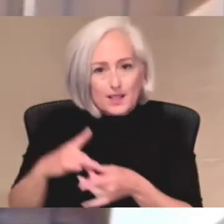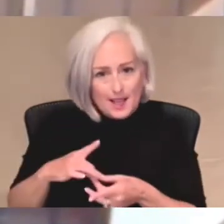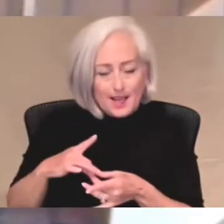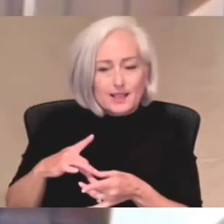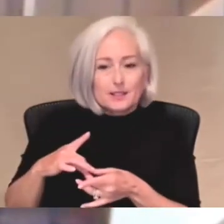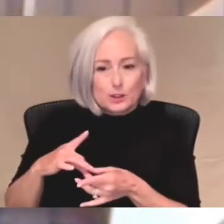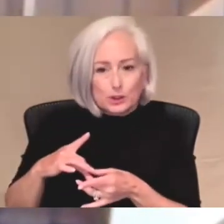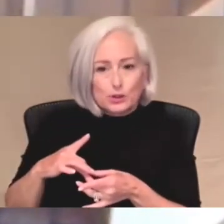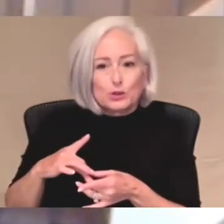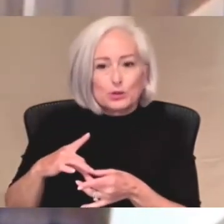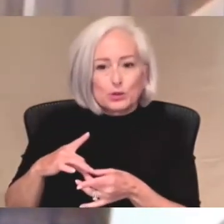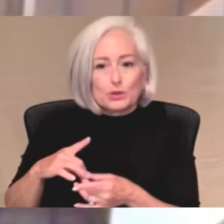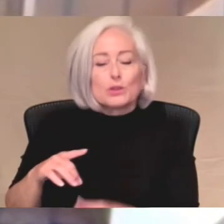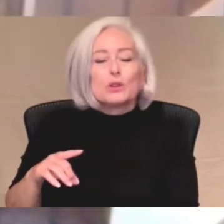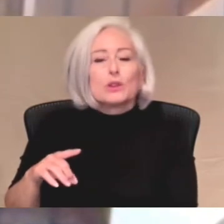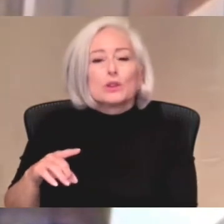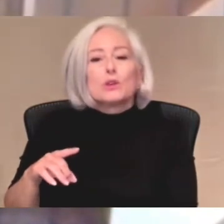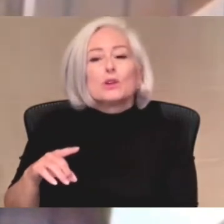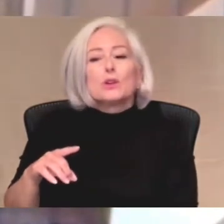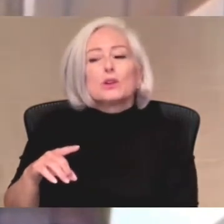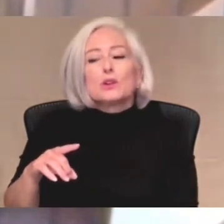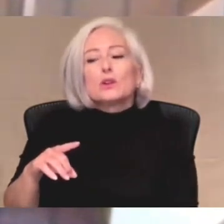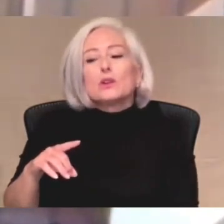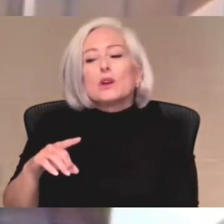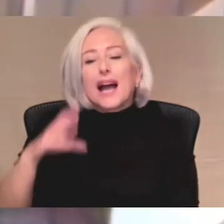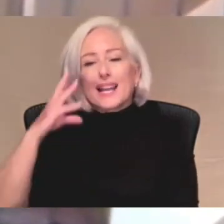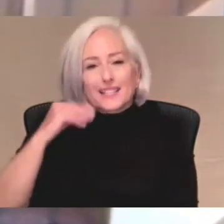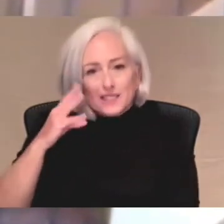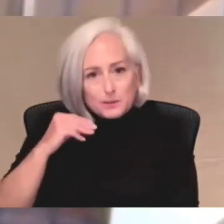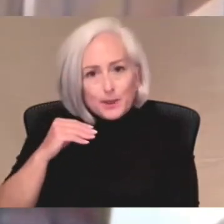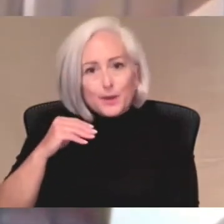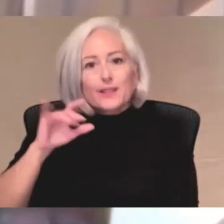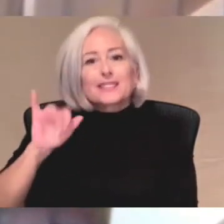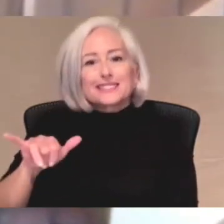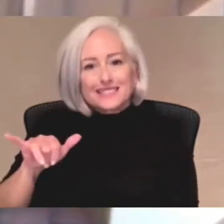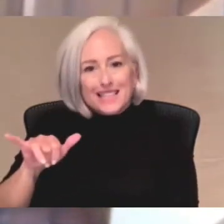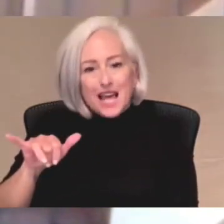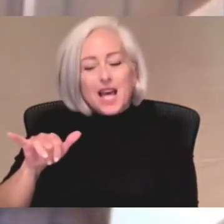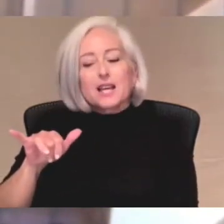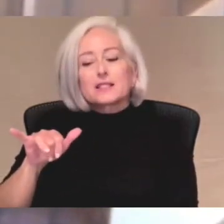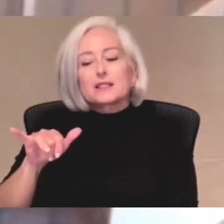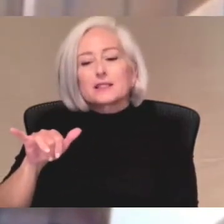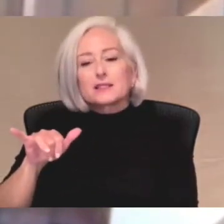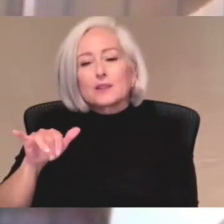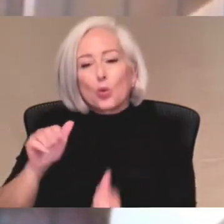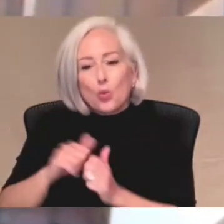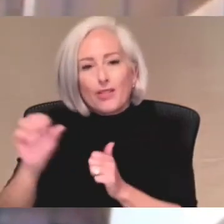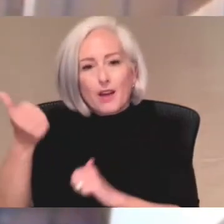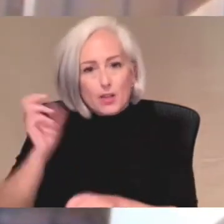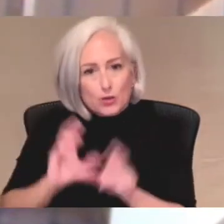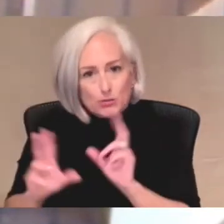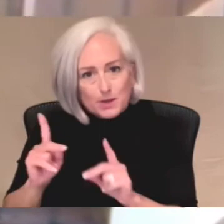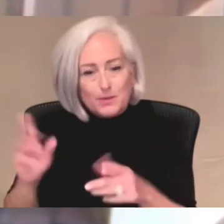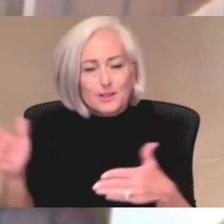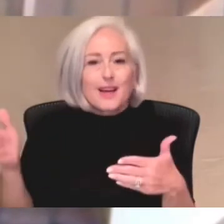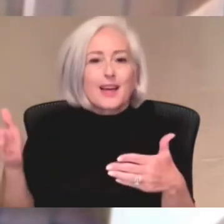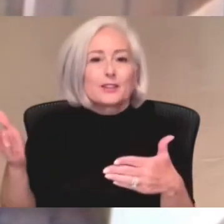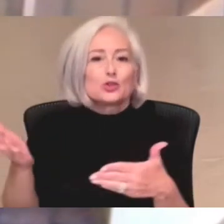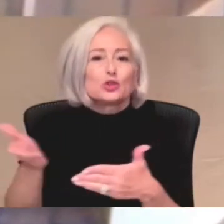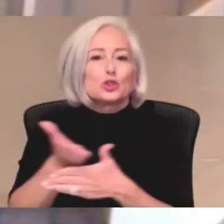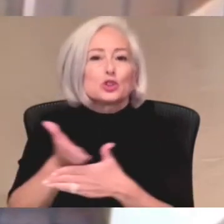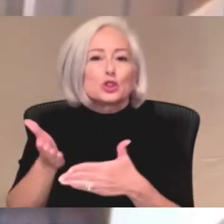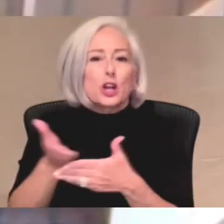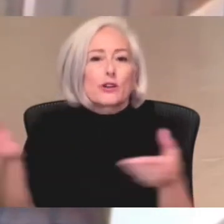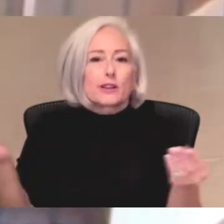going through an experience with others and sharing with others. I think in the waiting room,